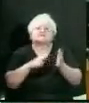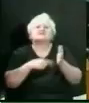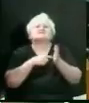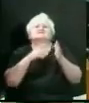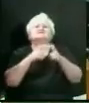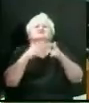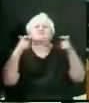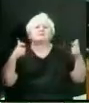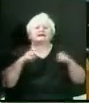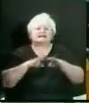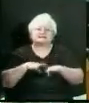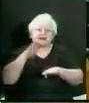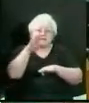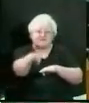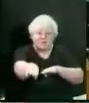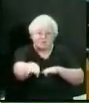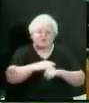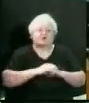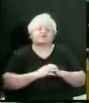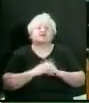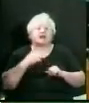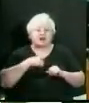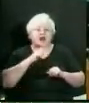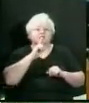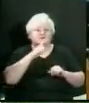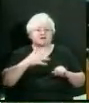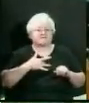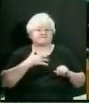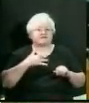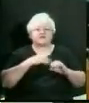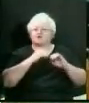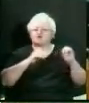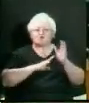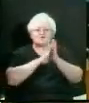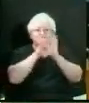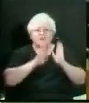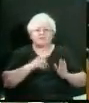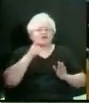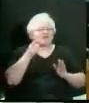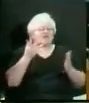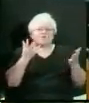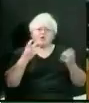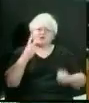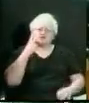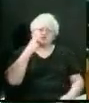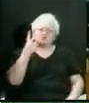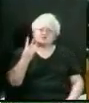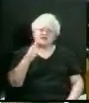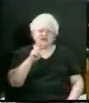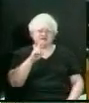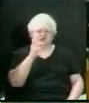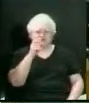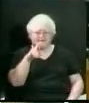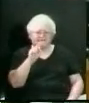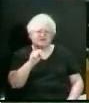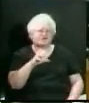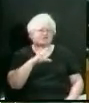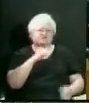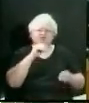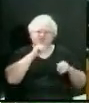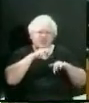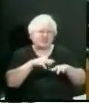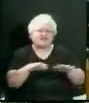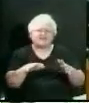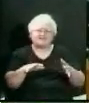step forward. And I really think that there's no developer out there who wants to see the rivers and the hills. If they